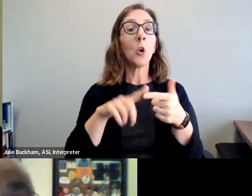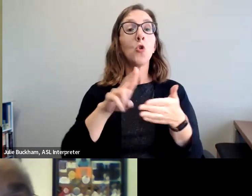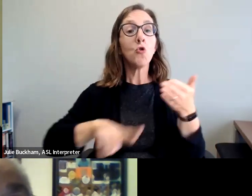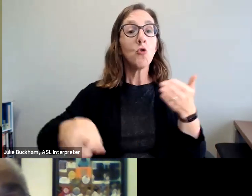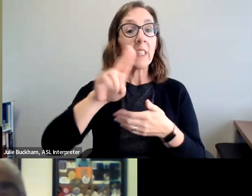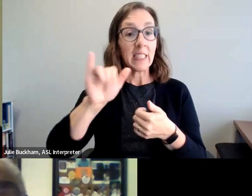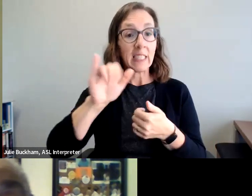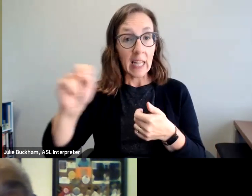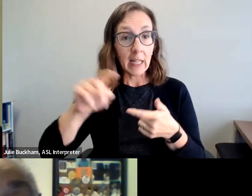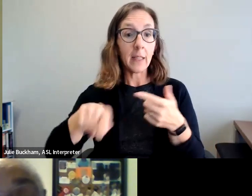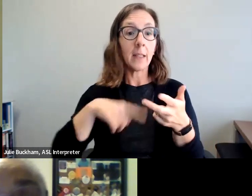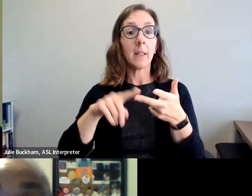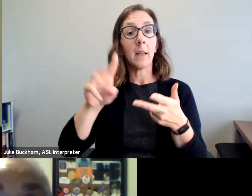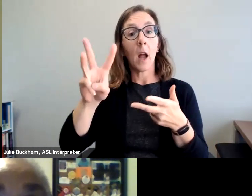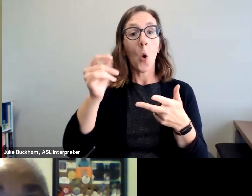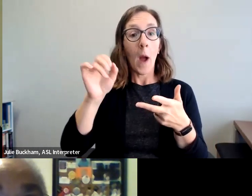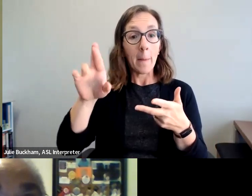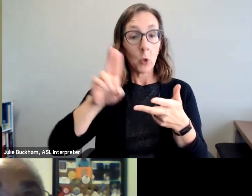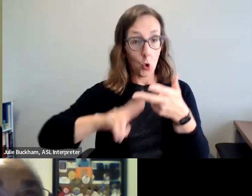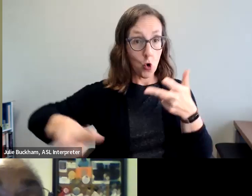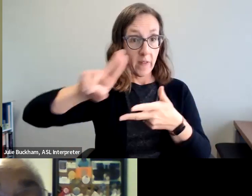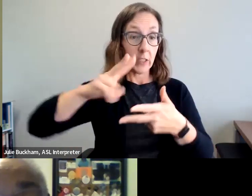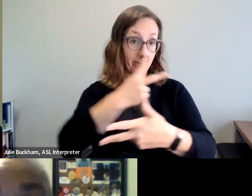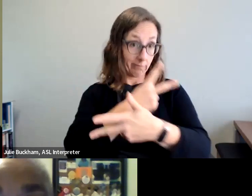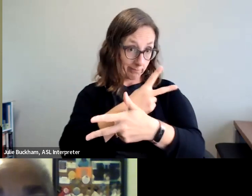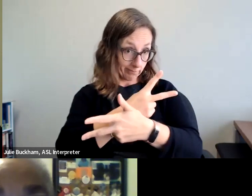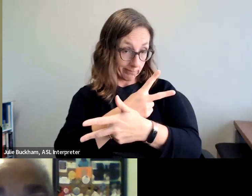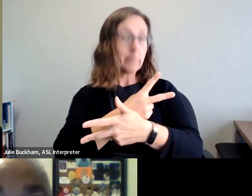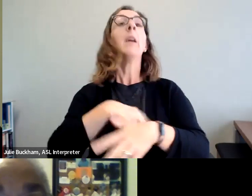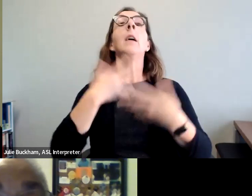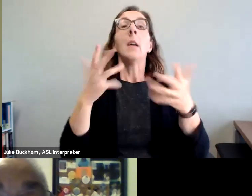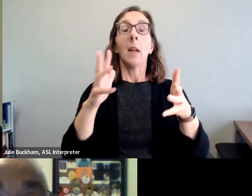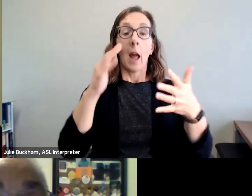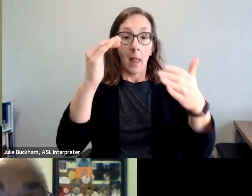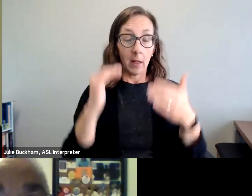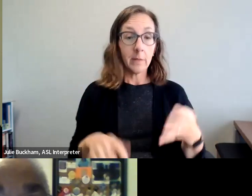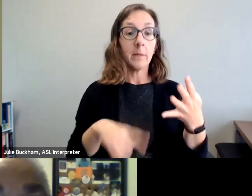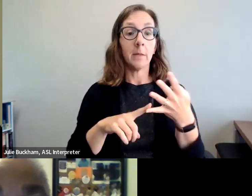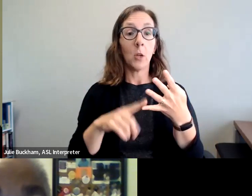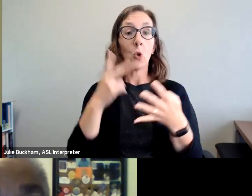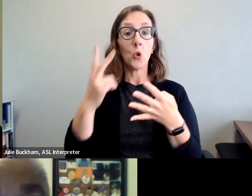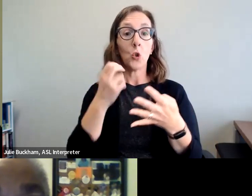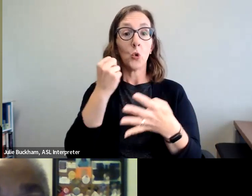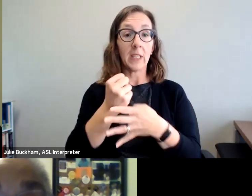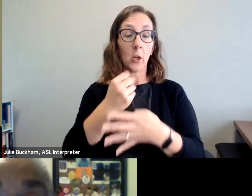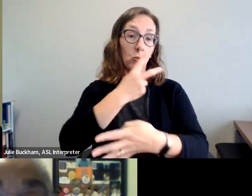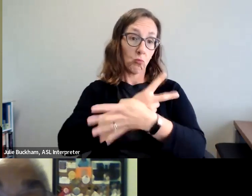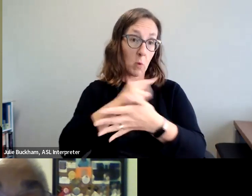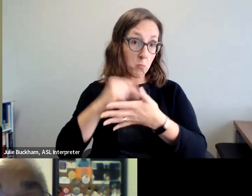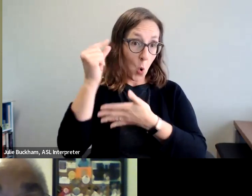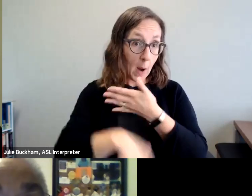Webster University for a graduate degree, and then also a 2-year graduate program